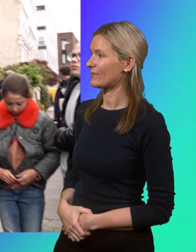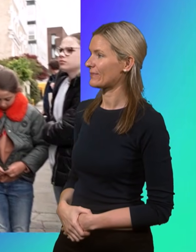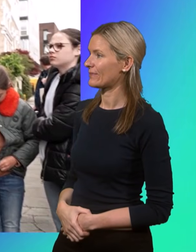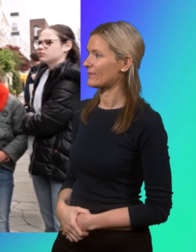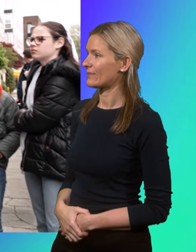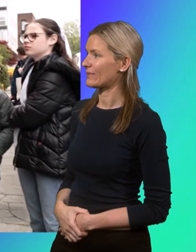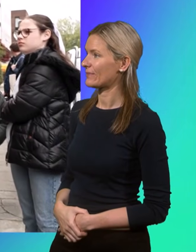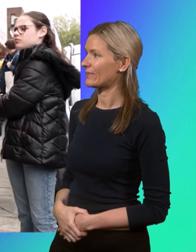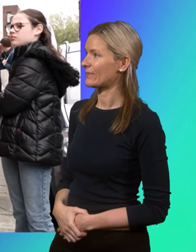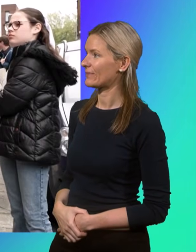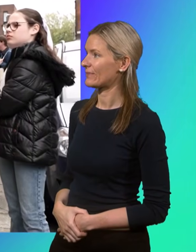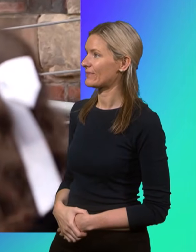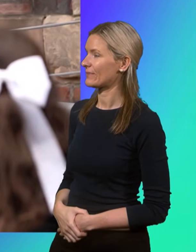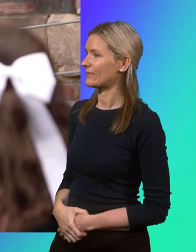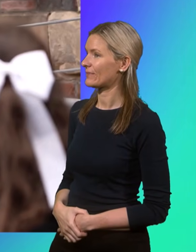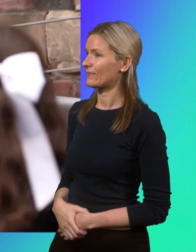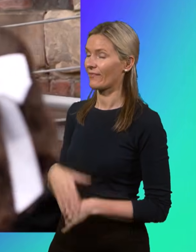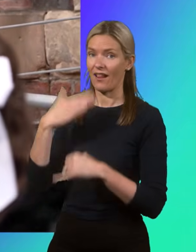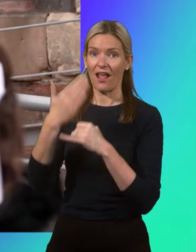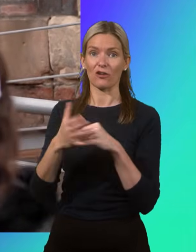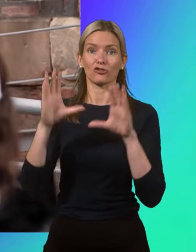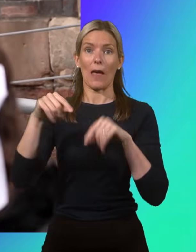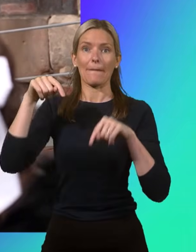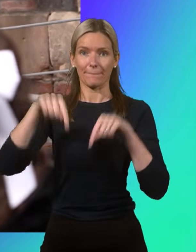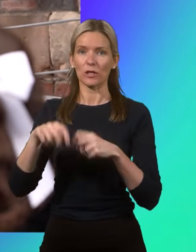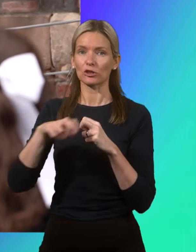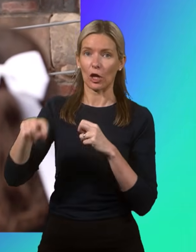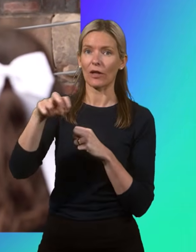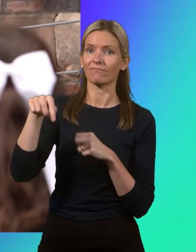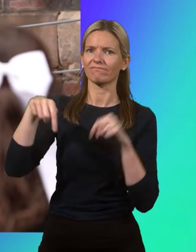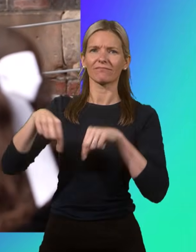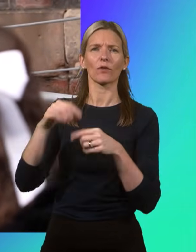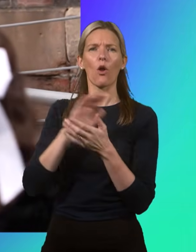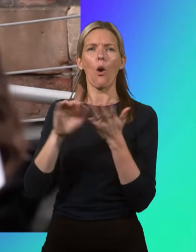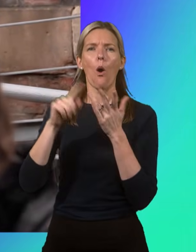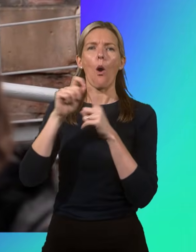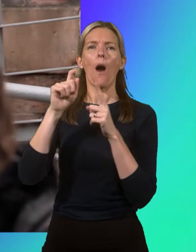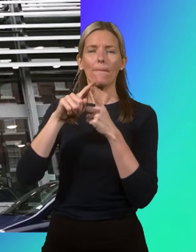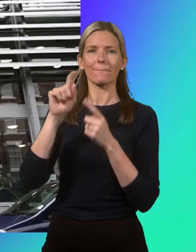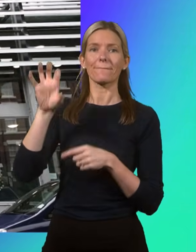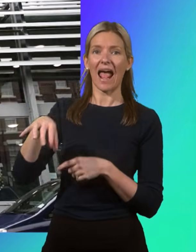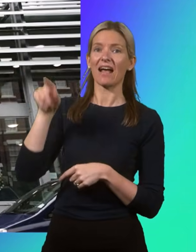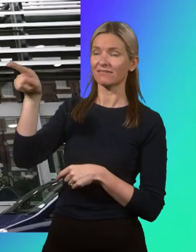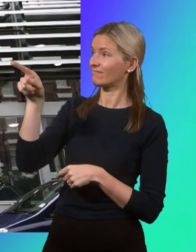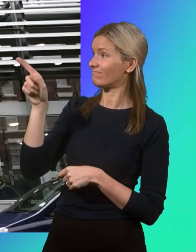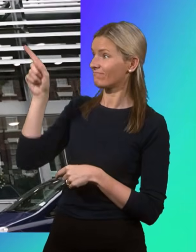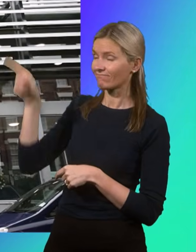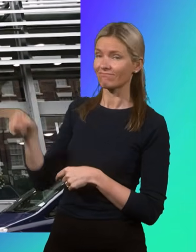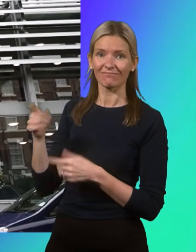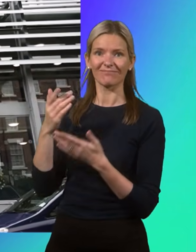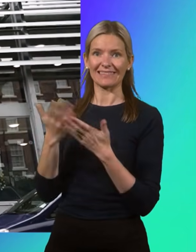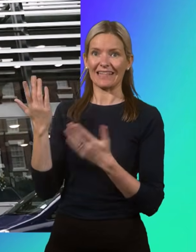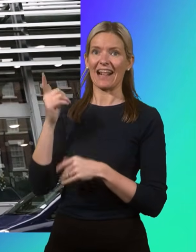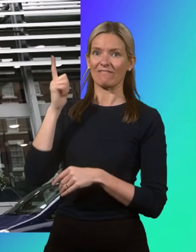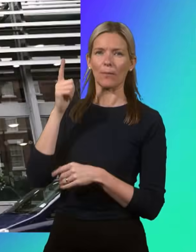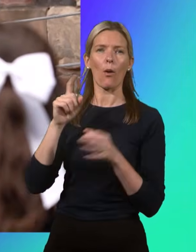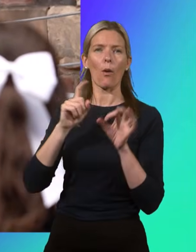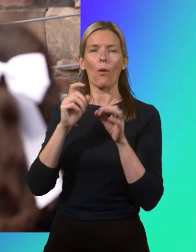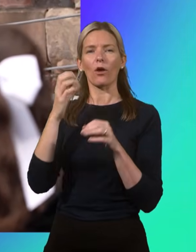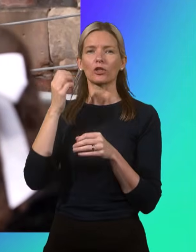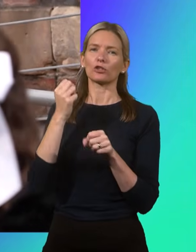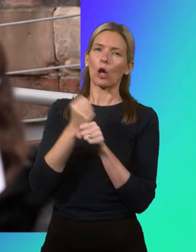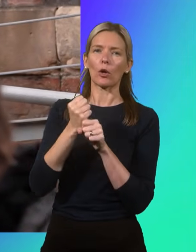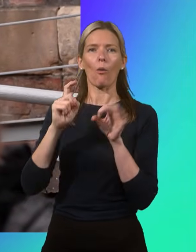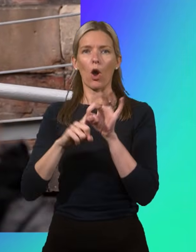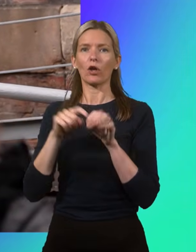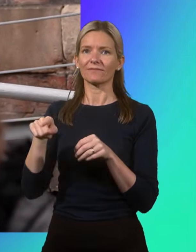So our last stop on this tour, we're here at Hope Place in the Georgian Quarter in Liverpool, and we're by this really beautiful building which was actually the first